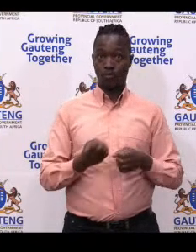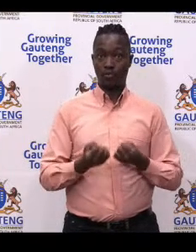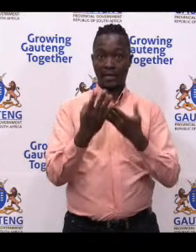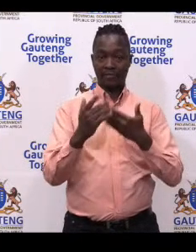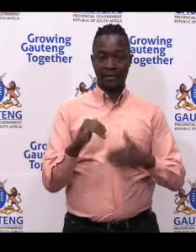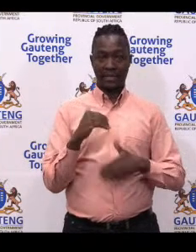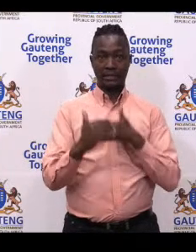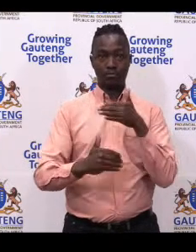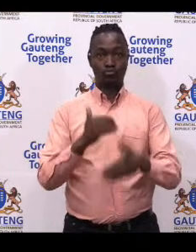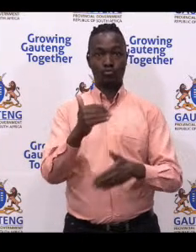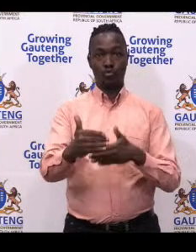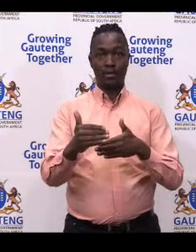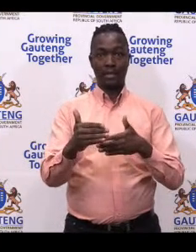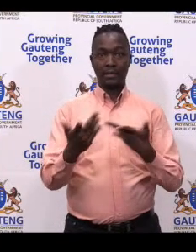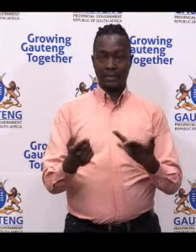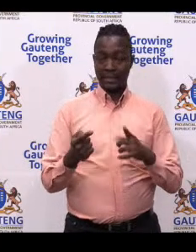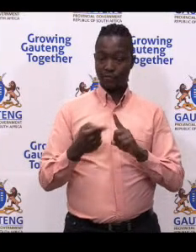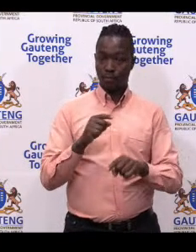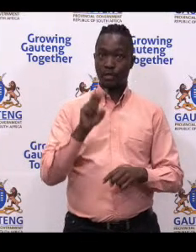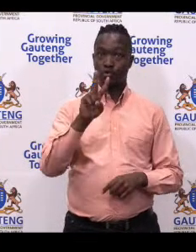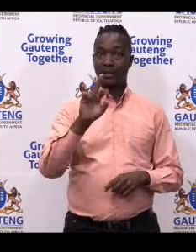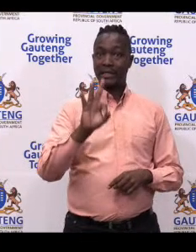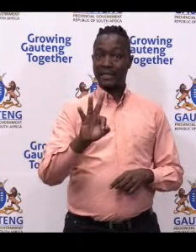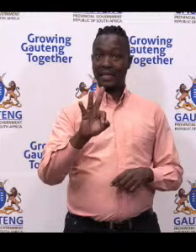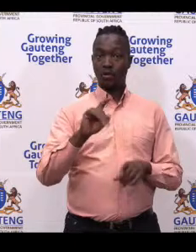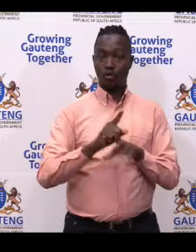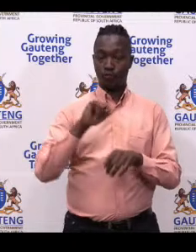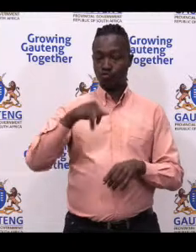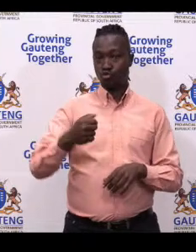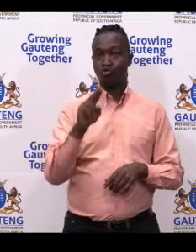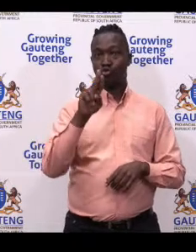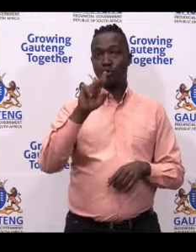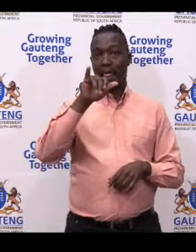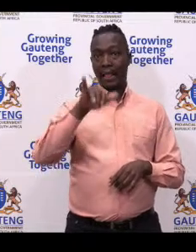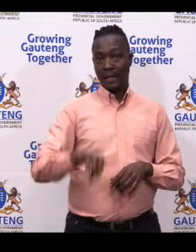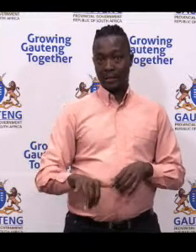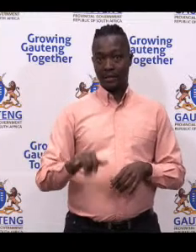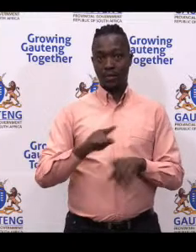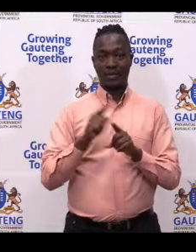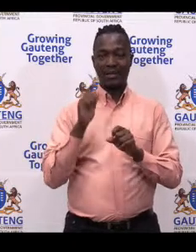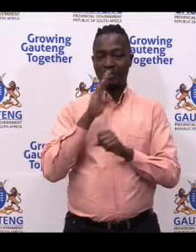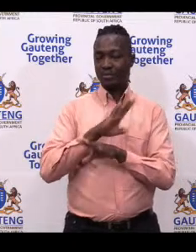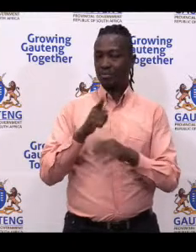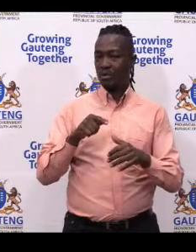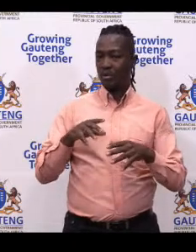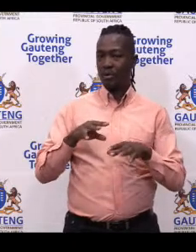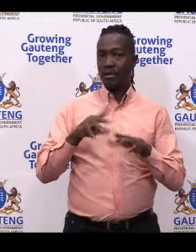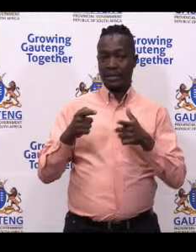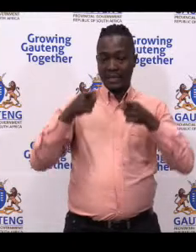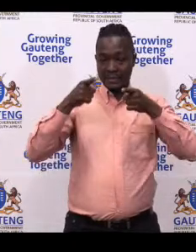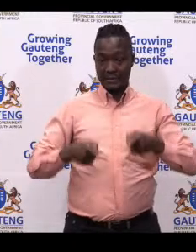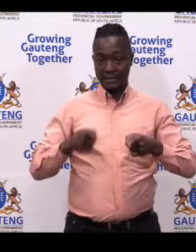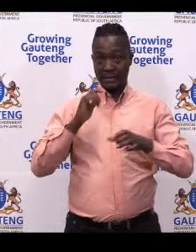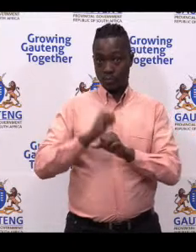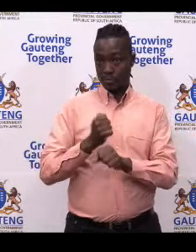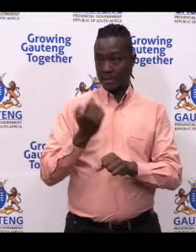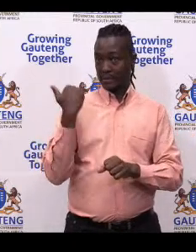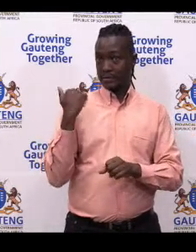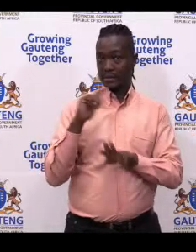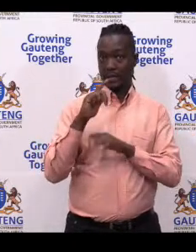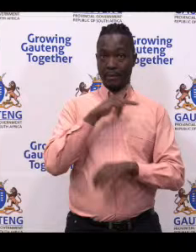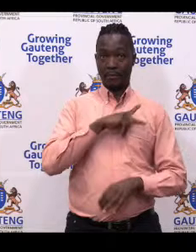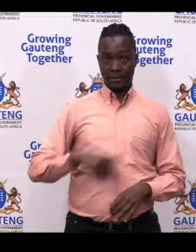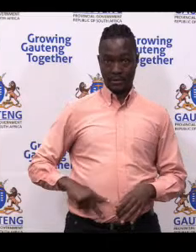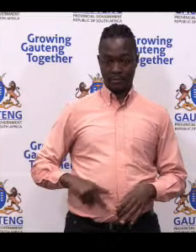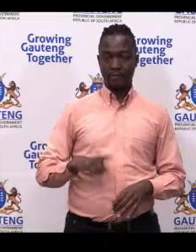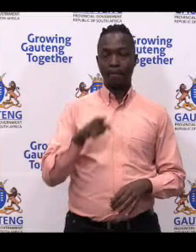progress as at the 23rd of July, without moving away from the decisions that were taken by cabinet yesterday,